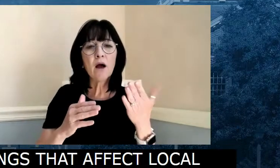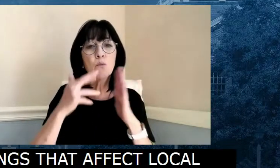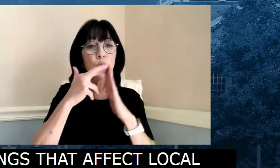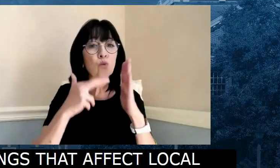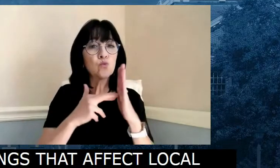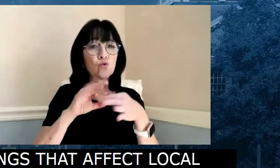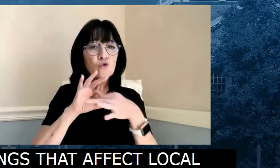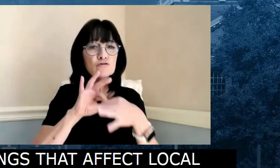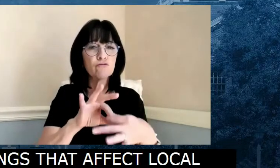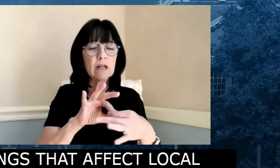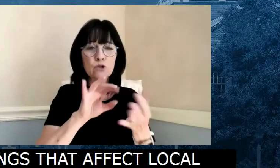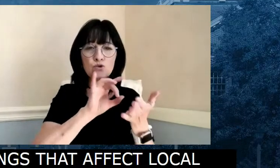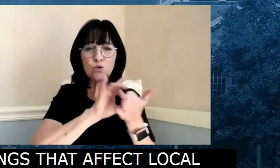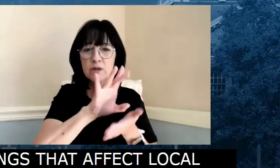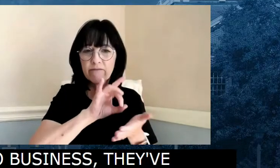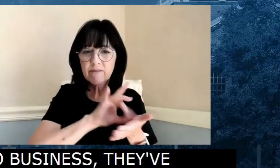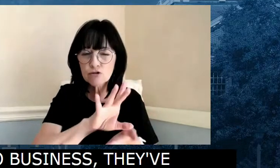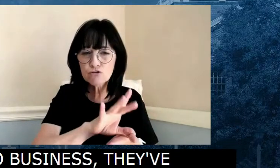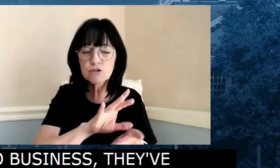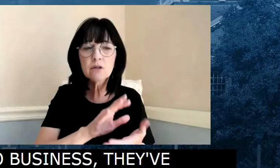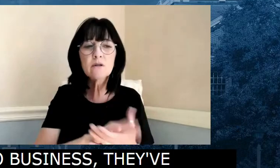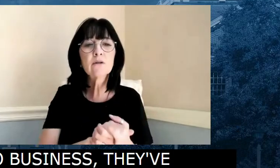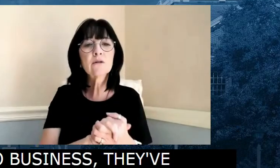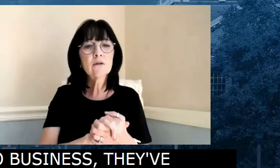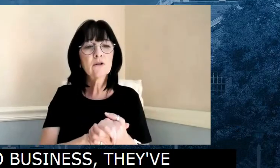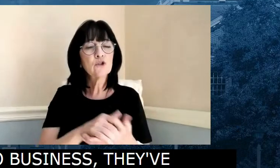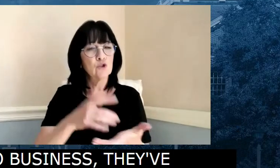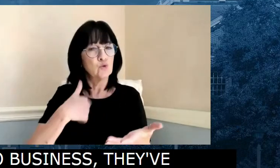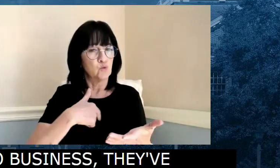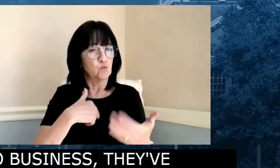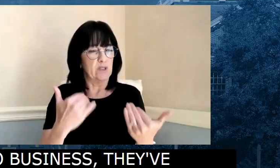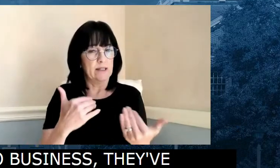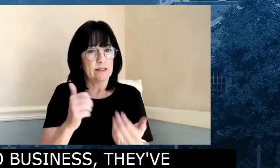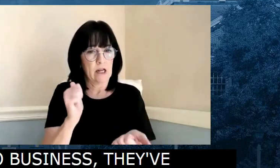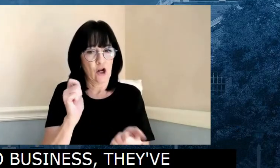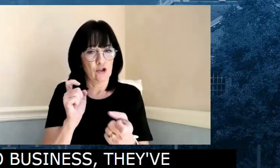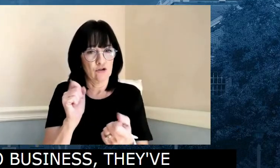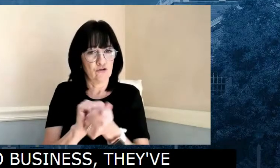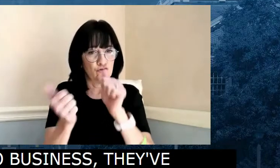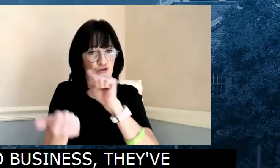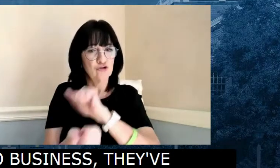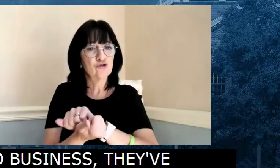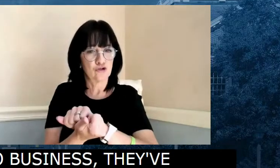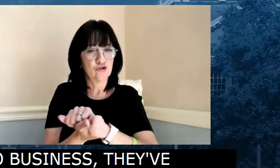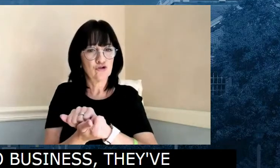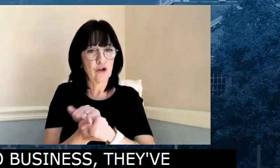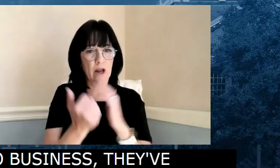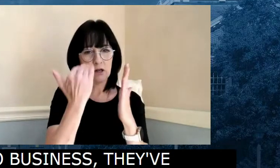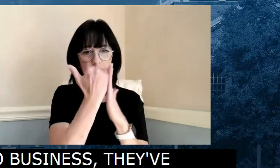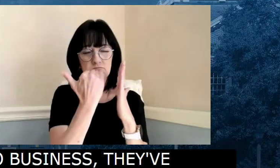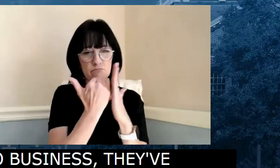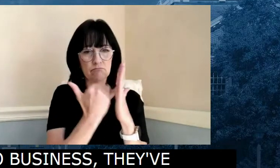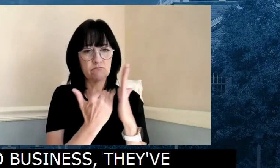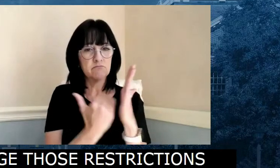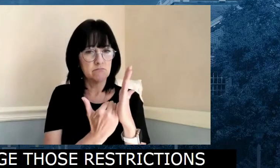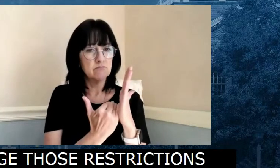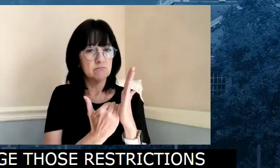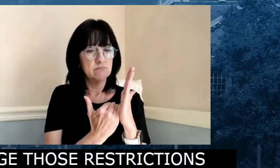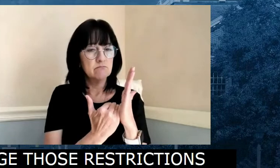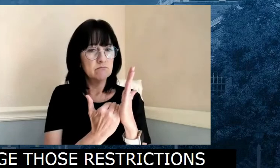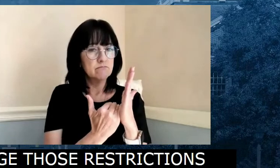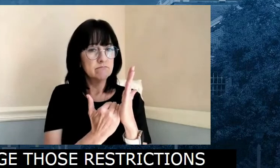we have changed those restrictions throughout the year plus, and nobody will be